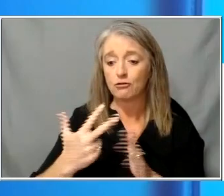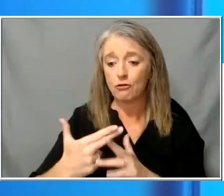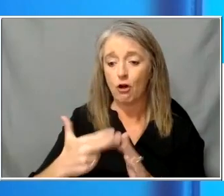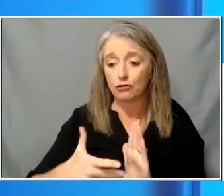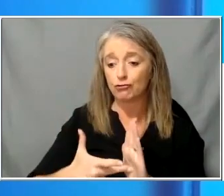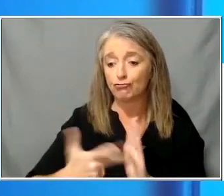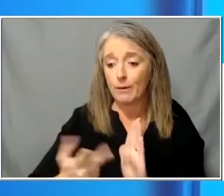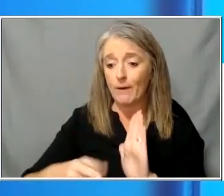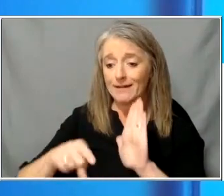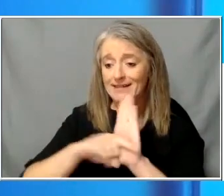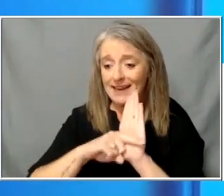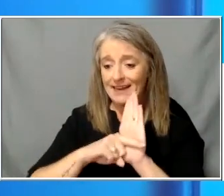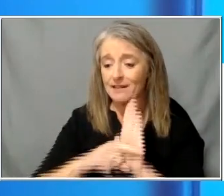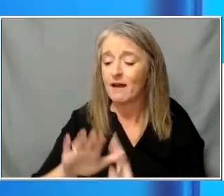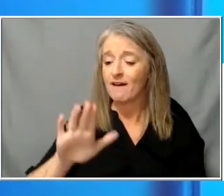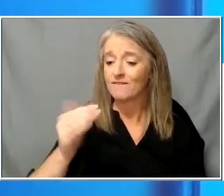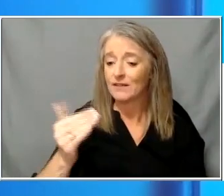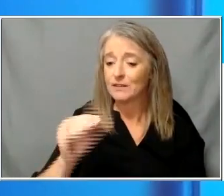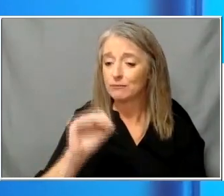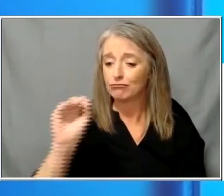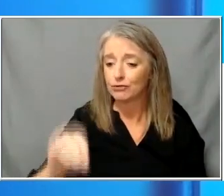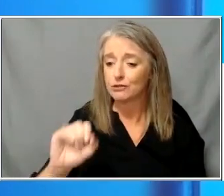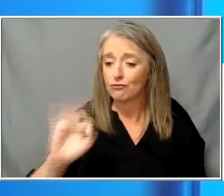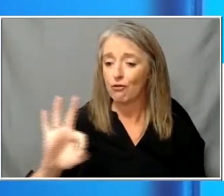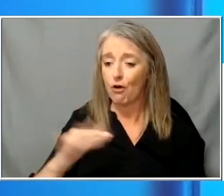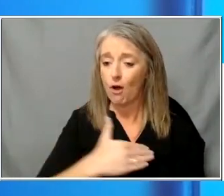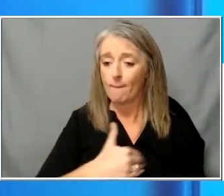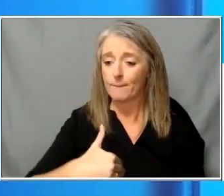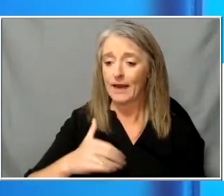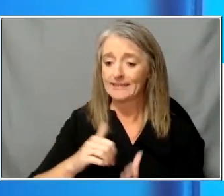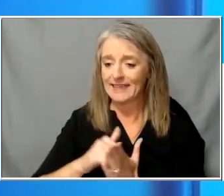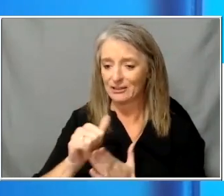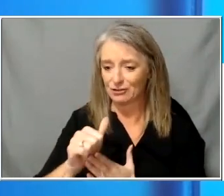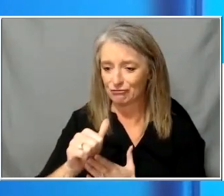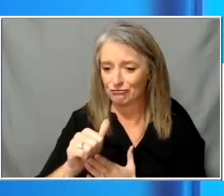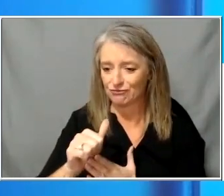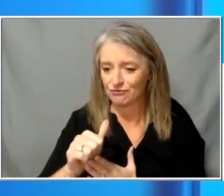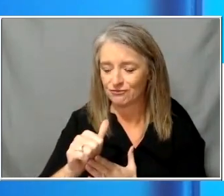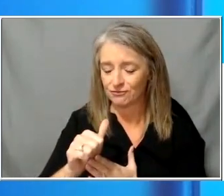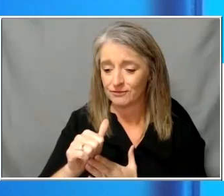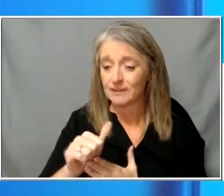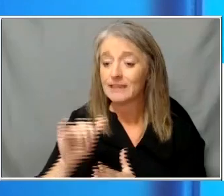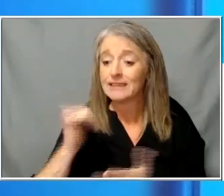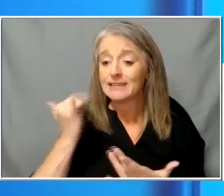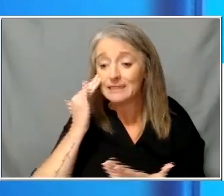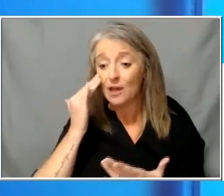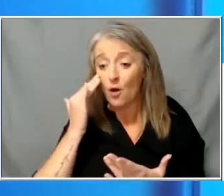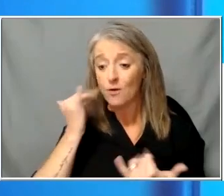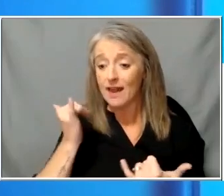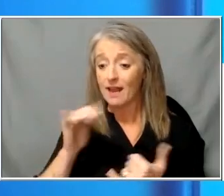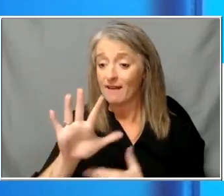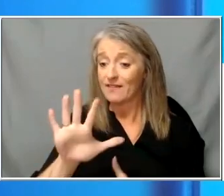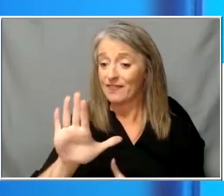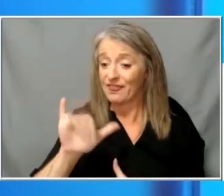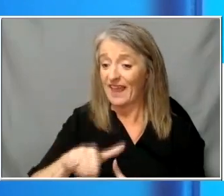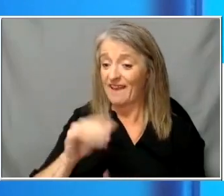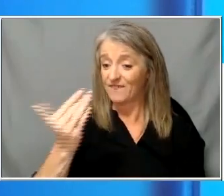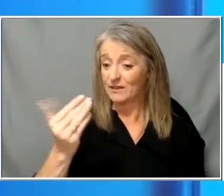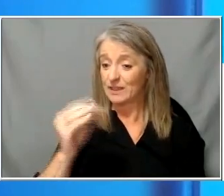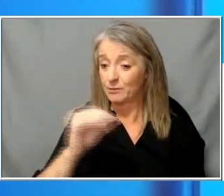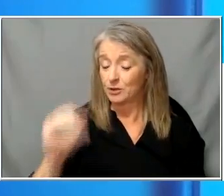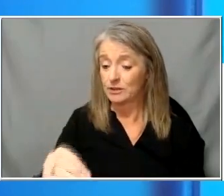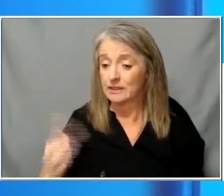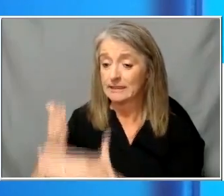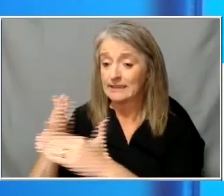is about 15% of all breast cancers. But what we now know is that 15% of breast cancers is actually